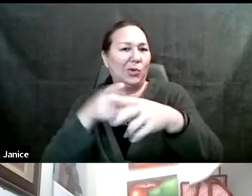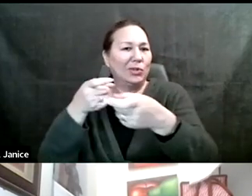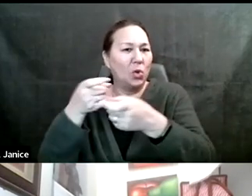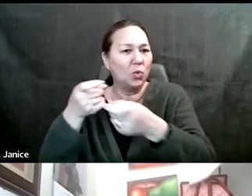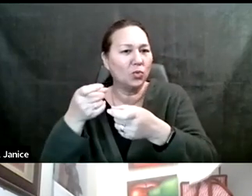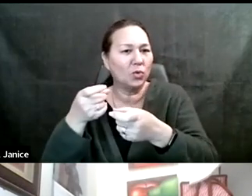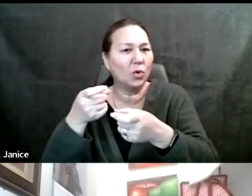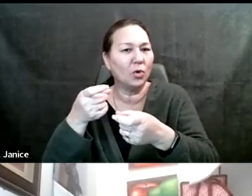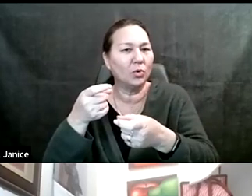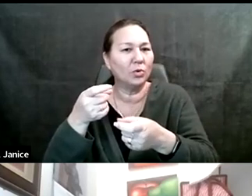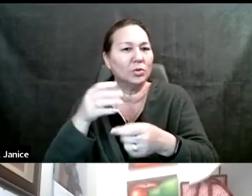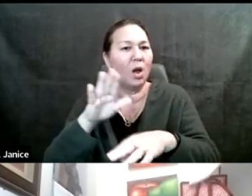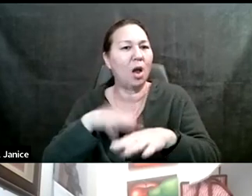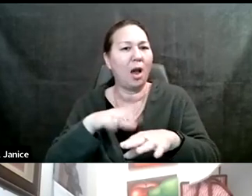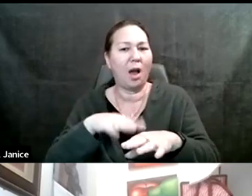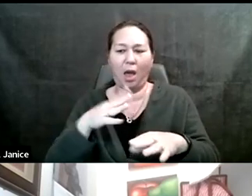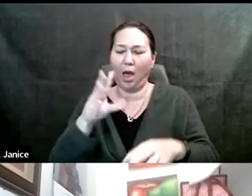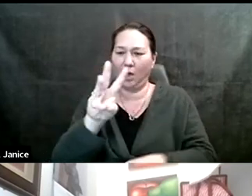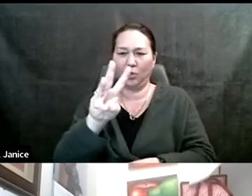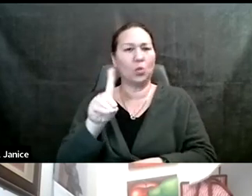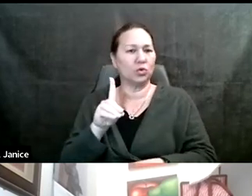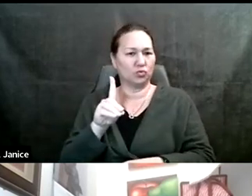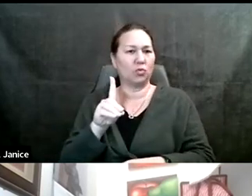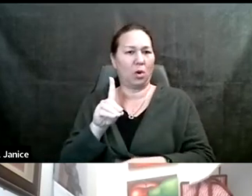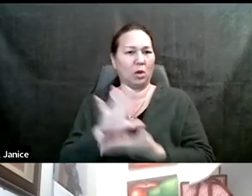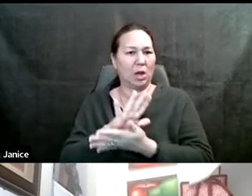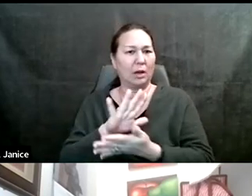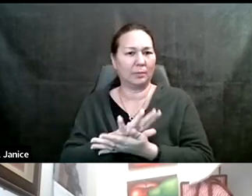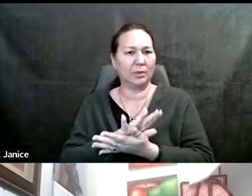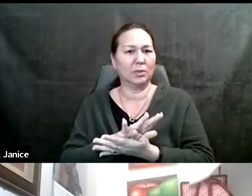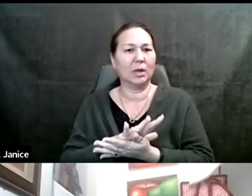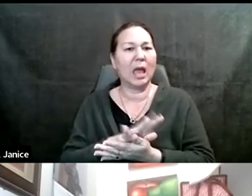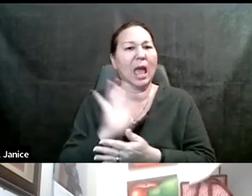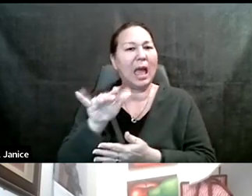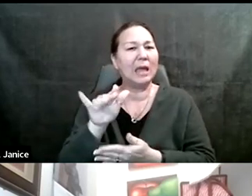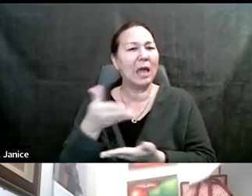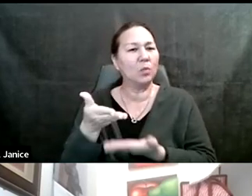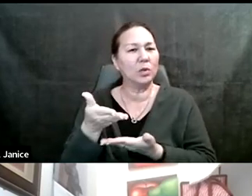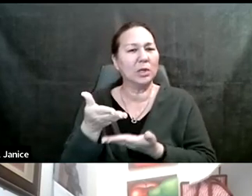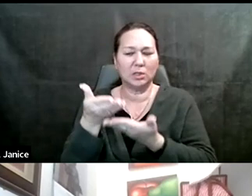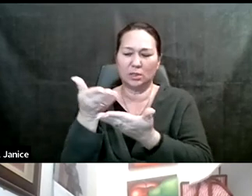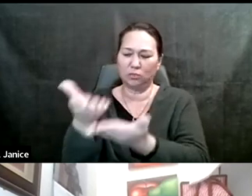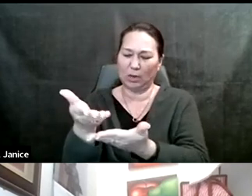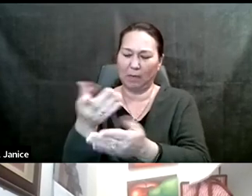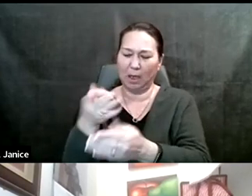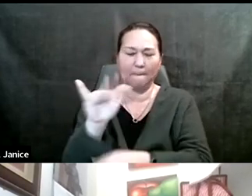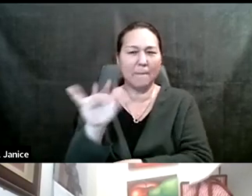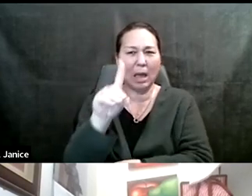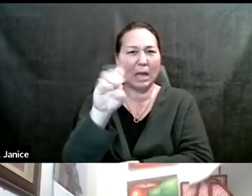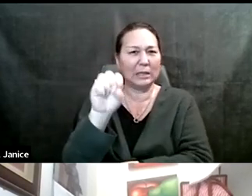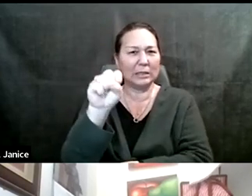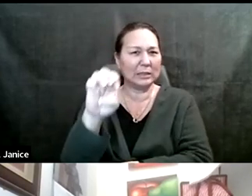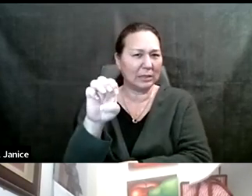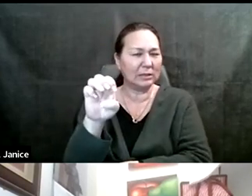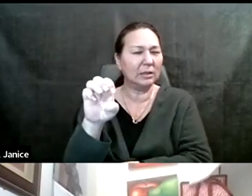recent Desi audit that Ernest young performed and it was specifically around how we withdraw